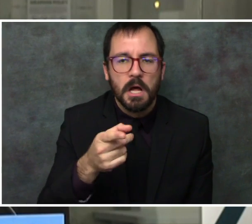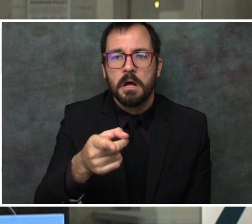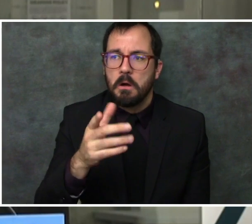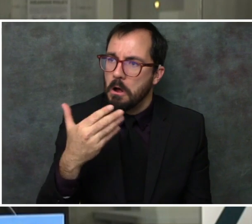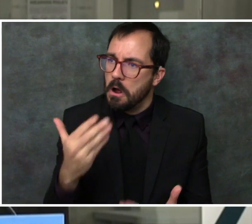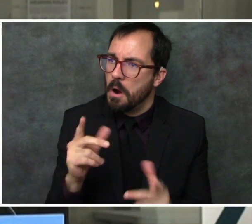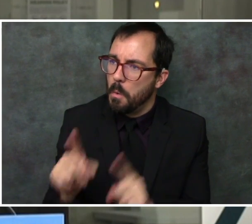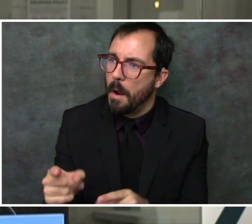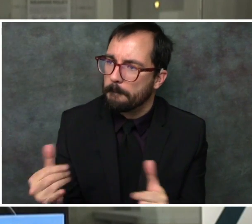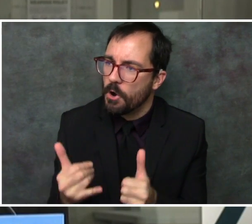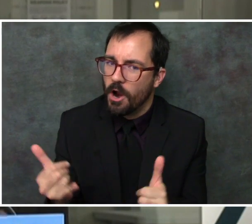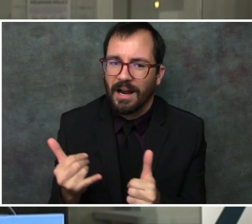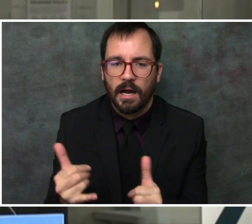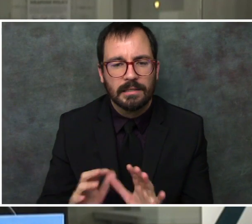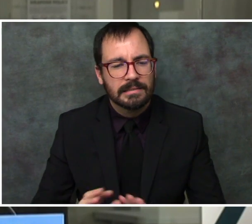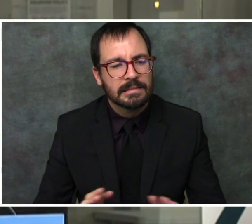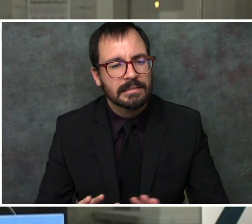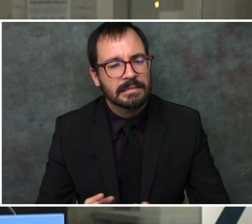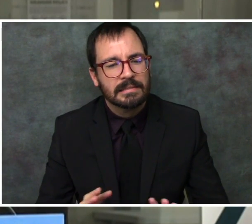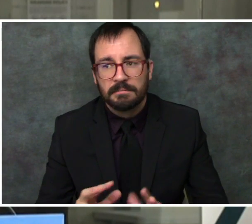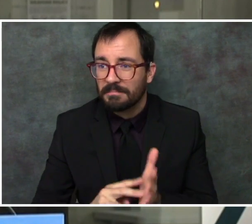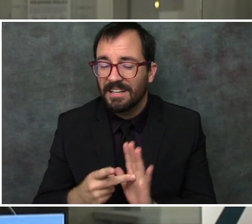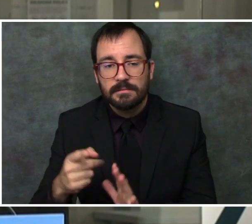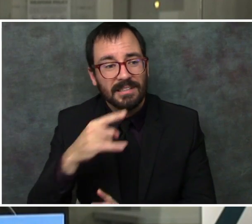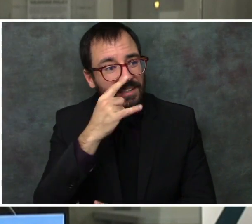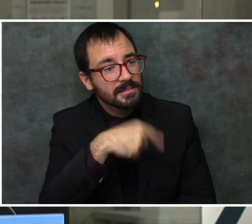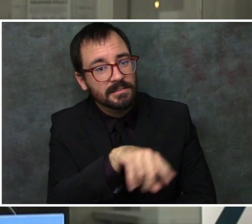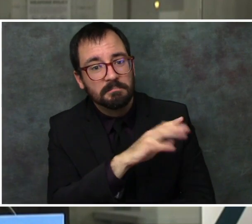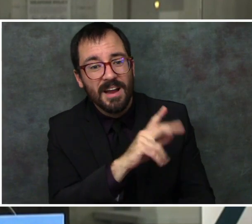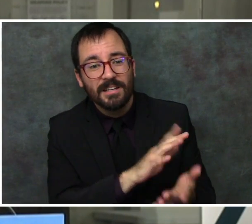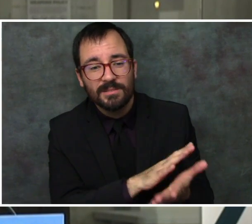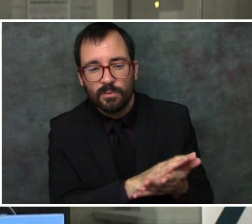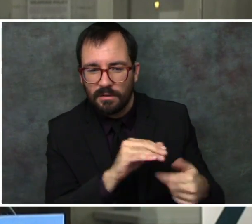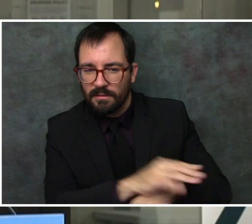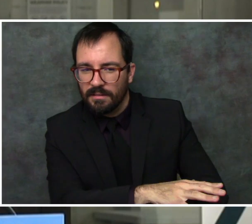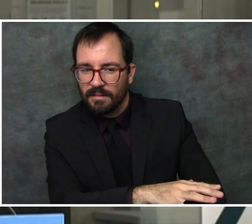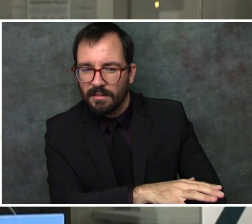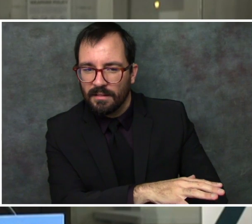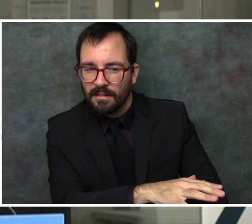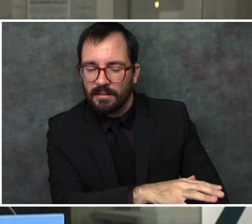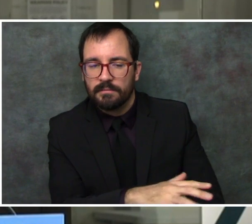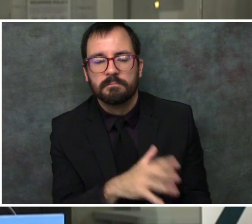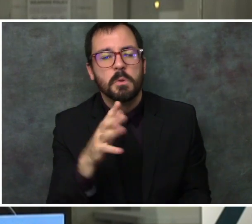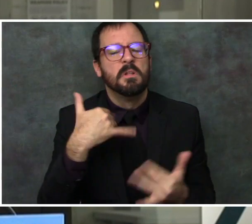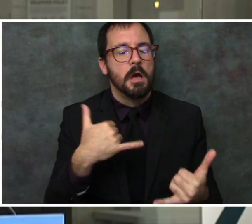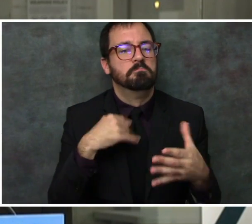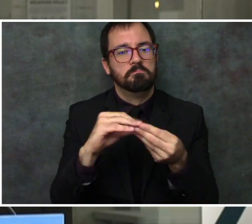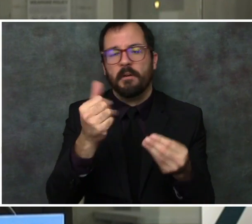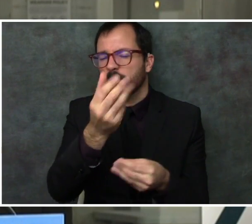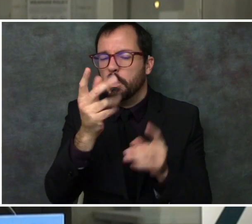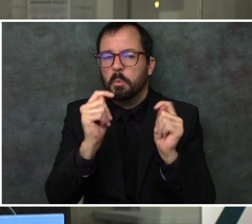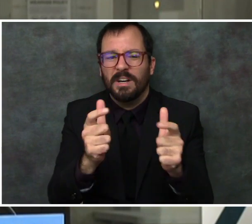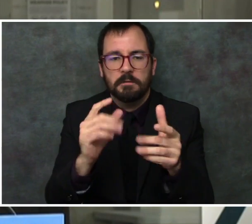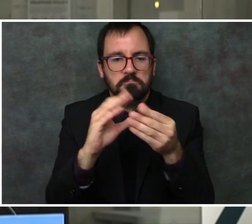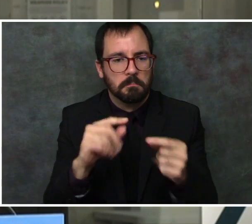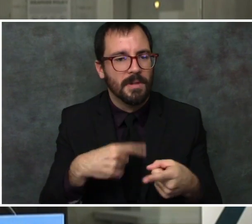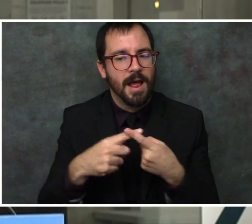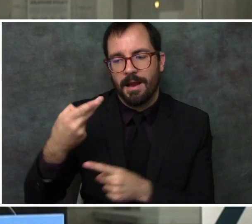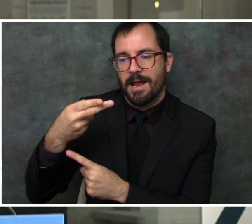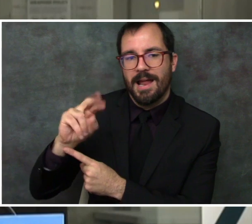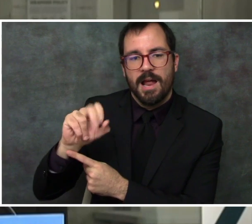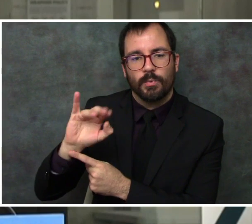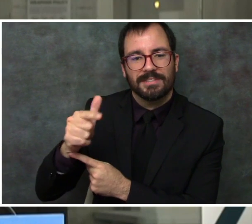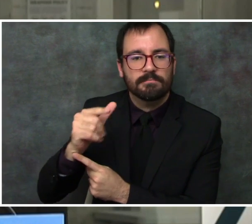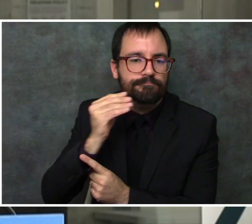really important. Just a couple of quick updates on housing, and I'll go more into it at the next press conference, but the state moratorium on